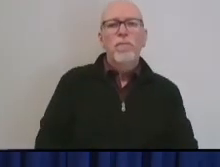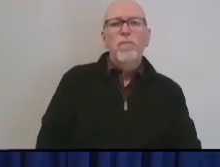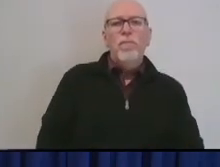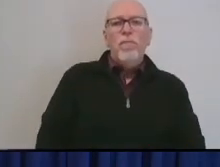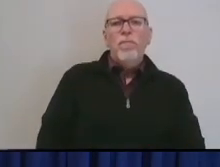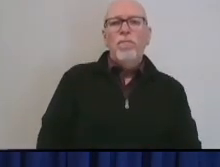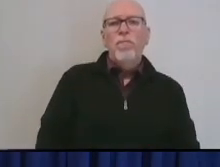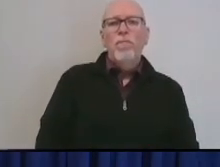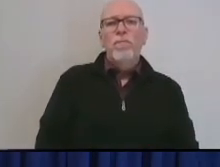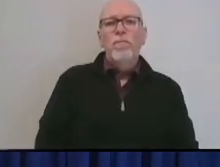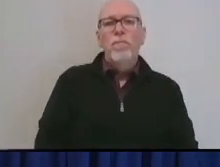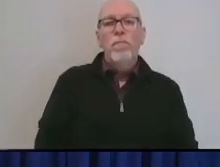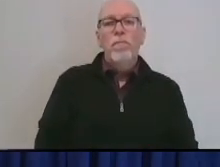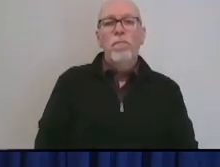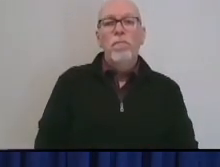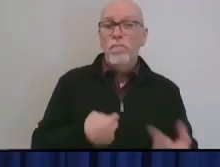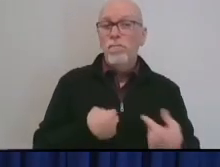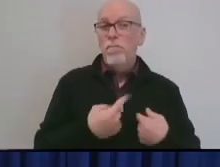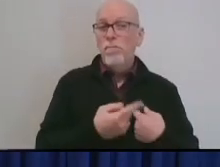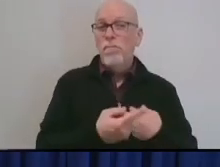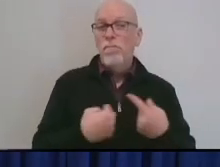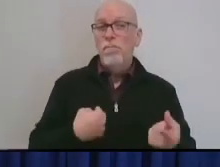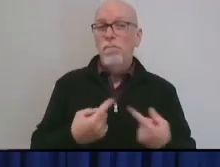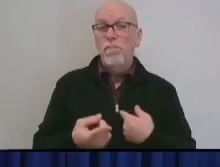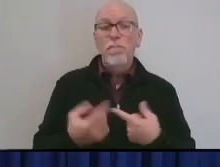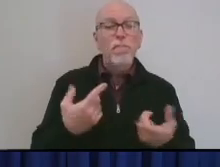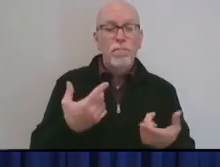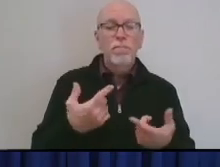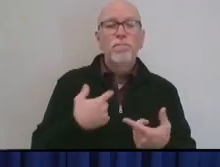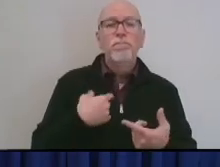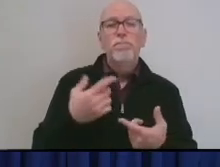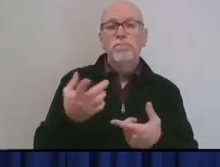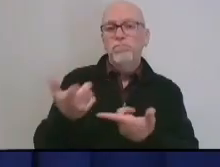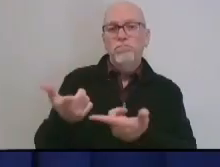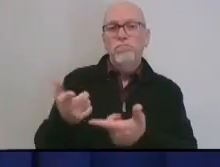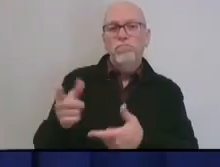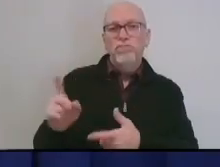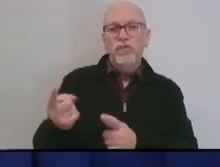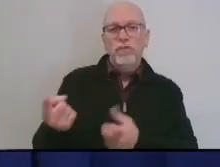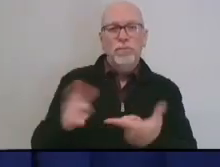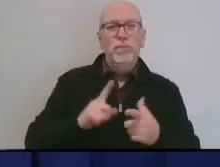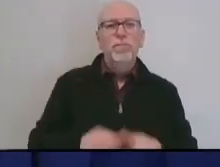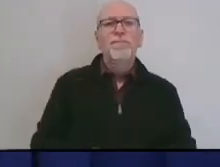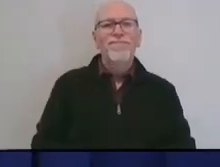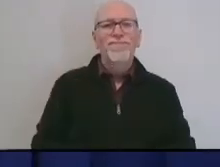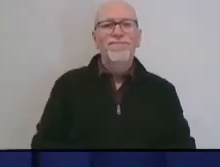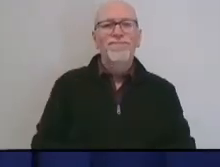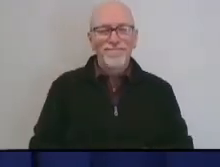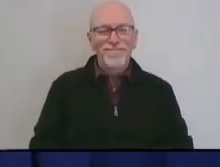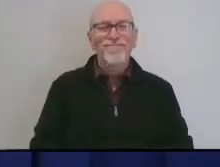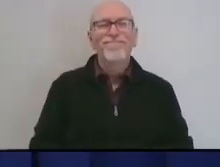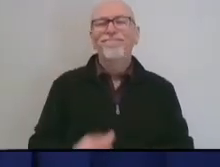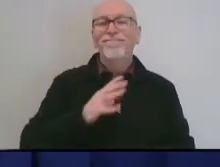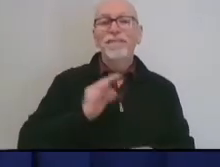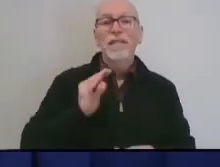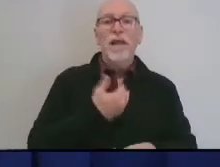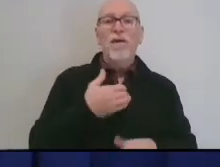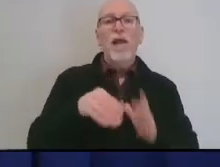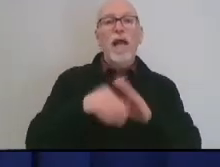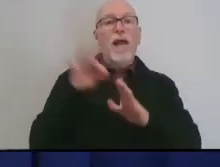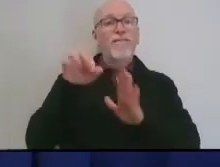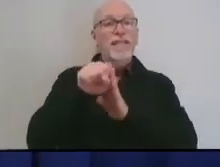Do you want me to take that? I'll share my concerns after you share yours. How's that? So our out-of-state